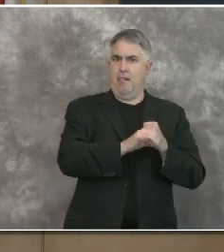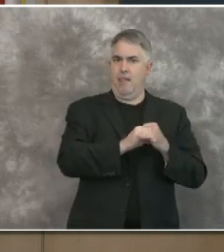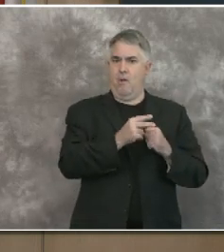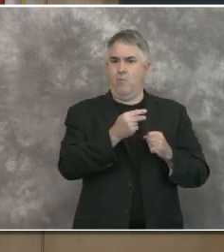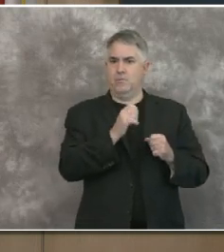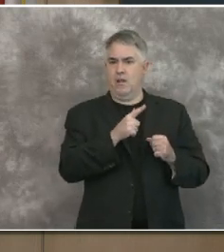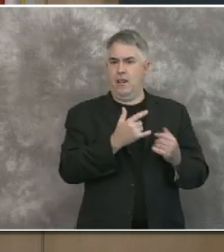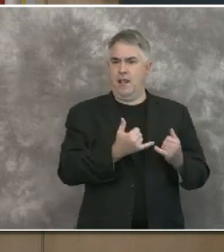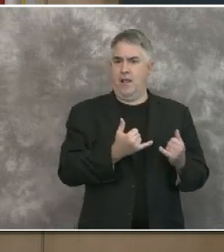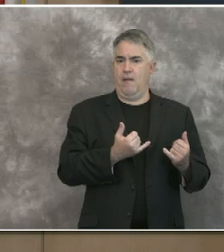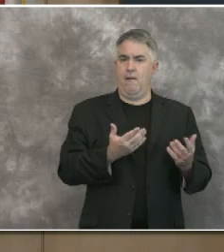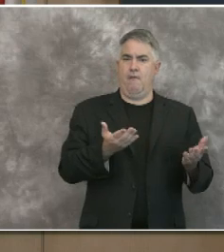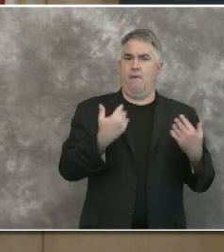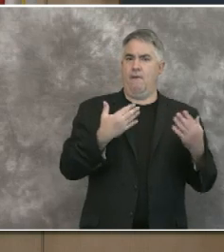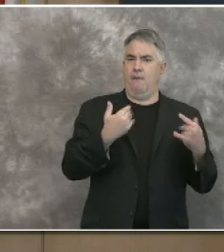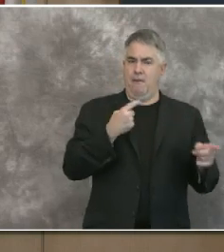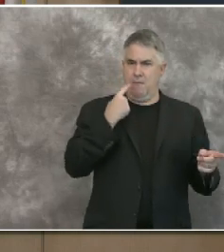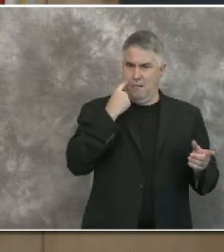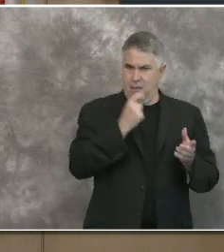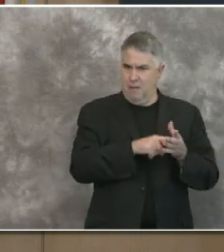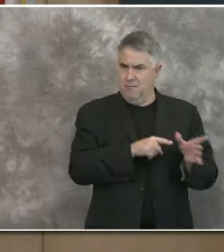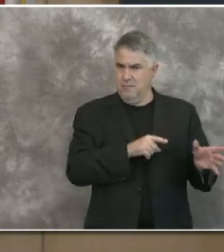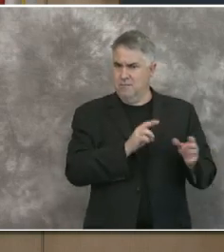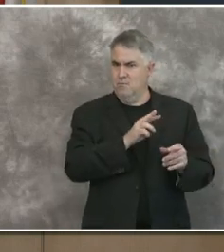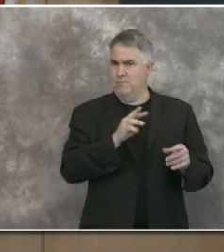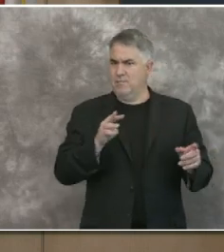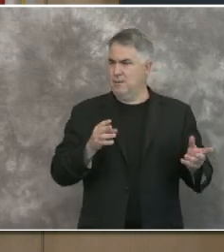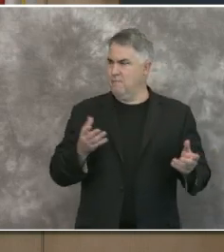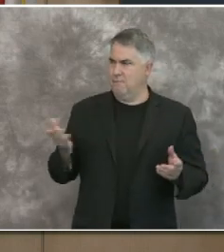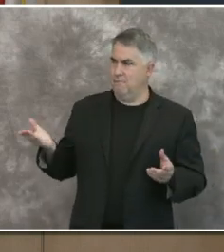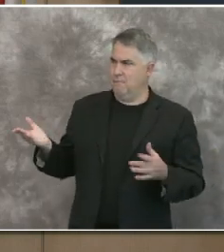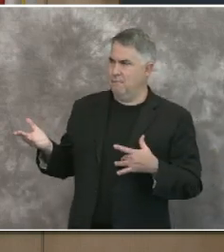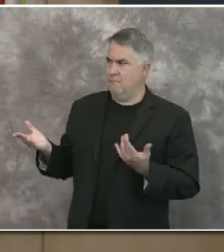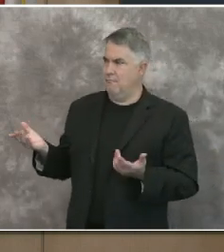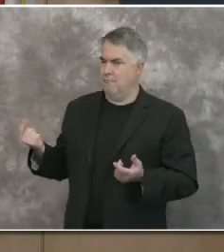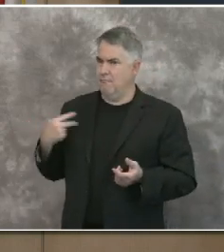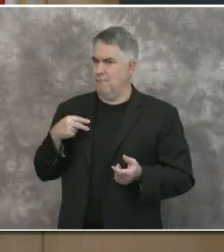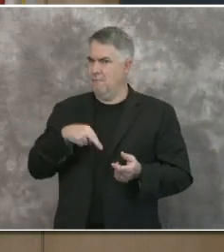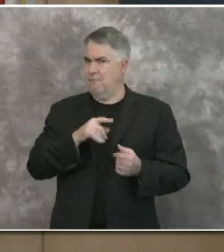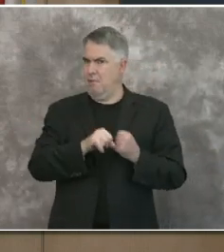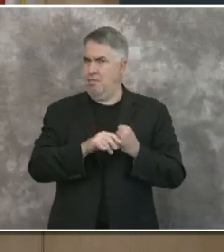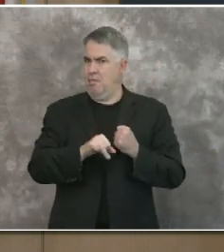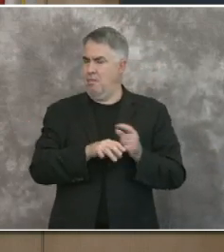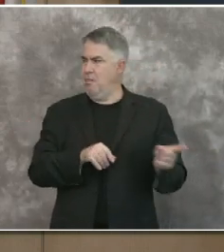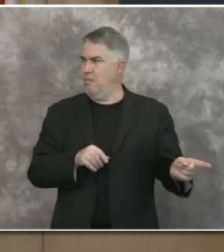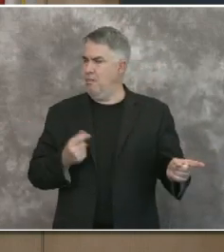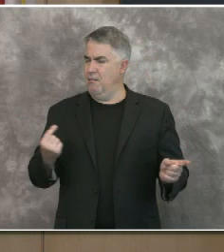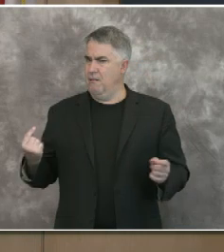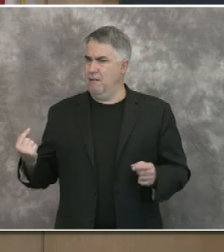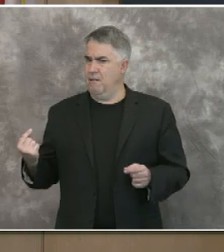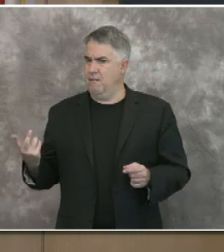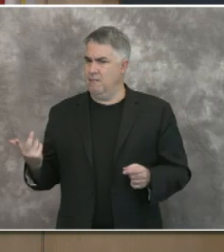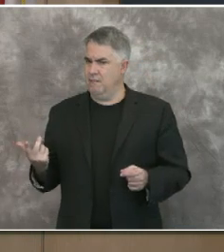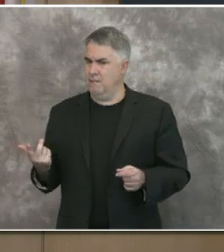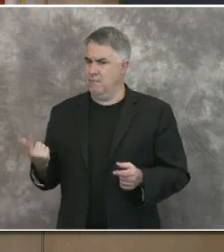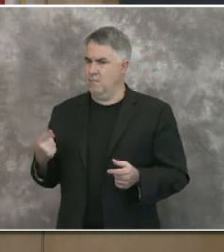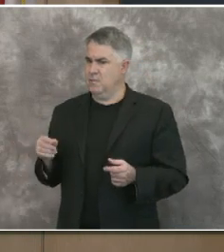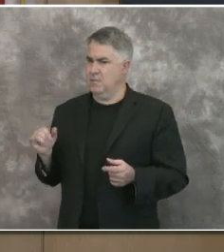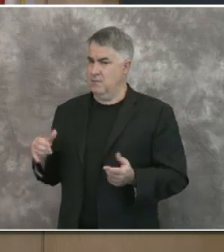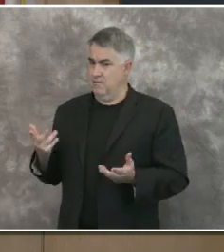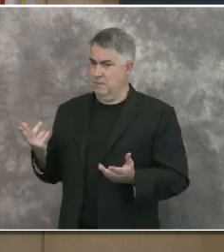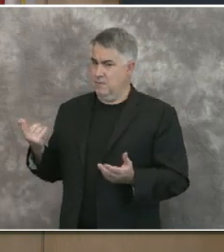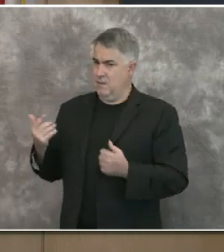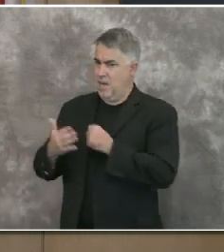talking about come on in for a Memorial Day celebration or stay or what have you. So I wonder what the